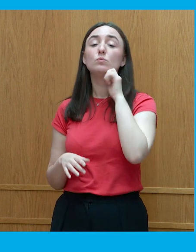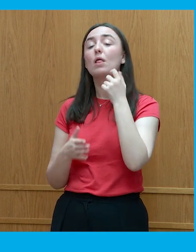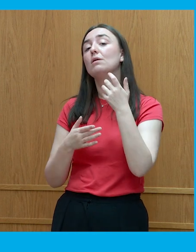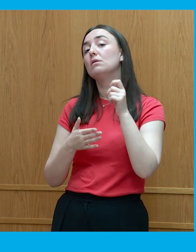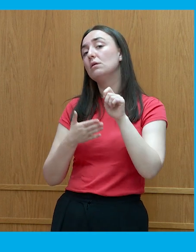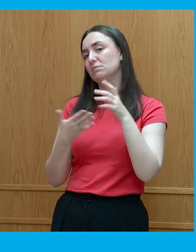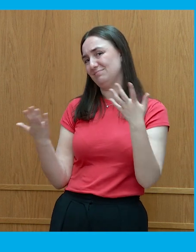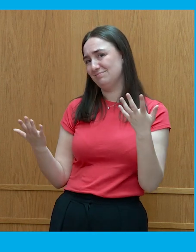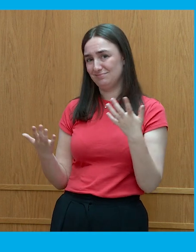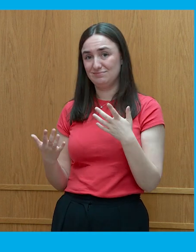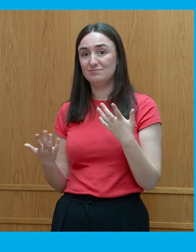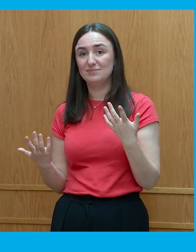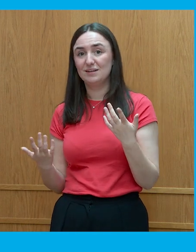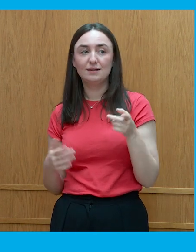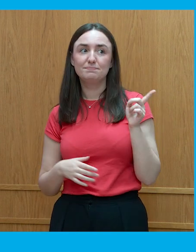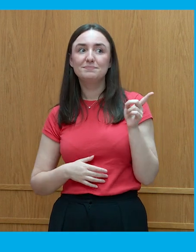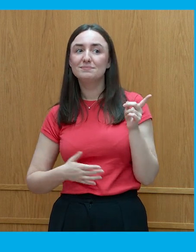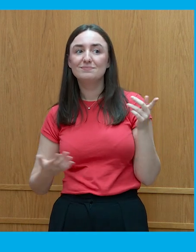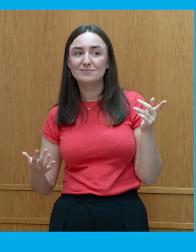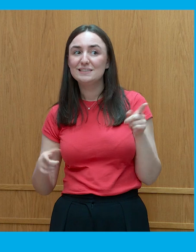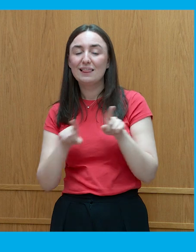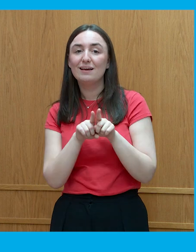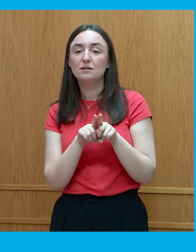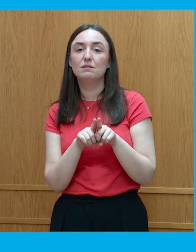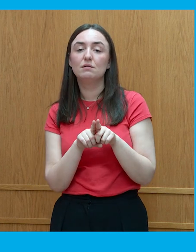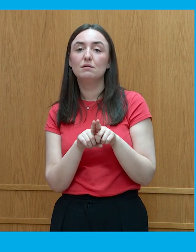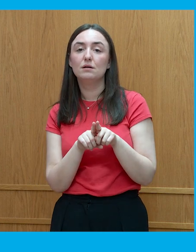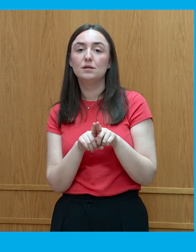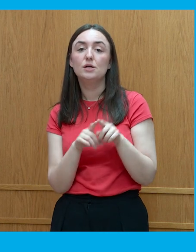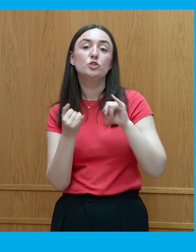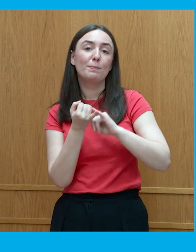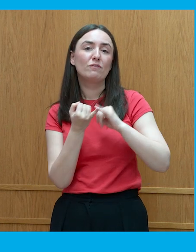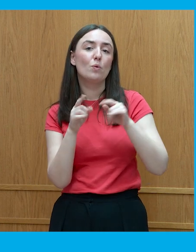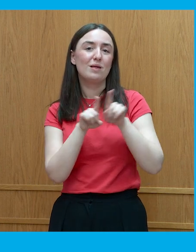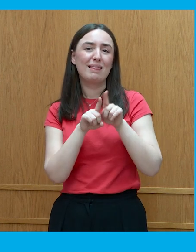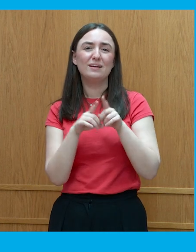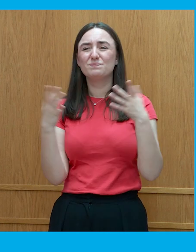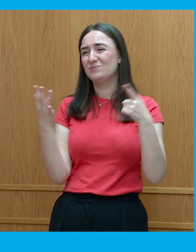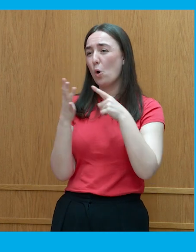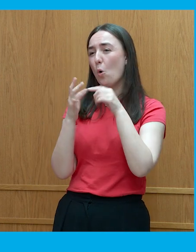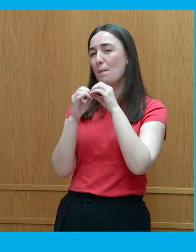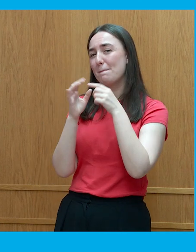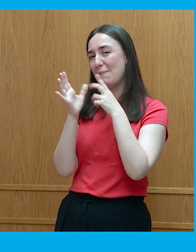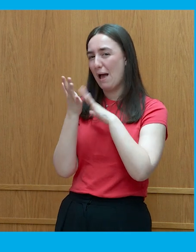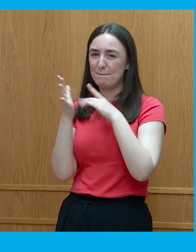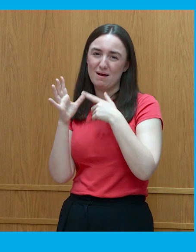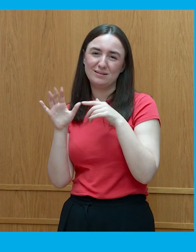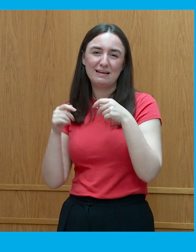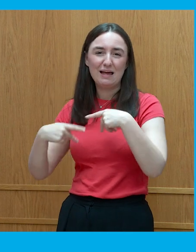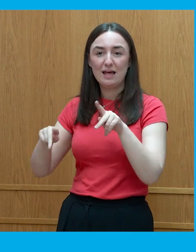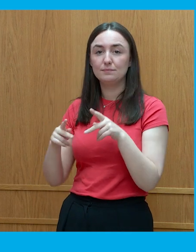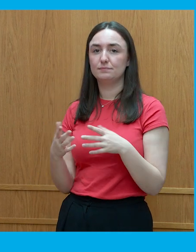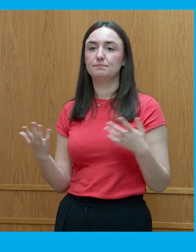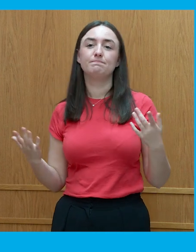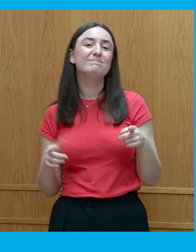and I don't mean that pejoratively. He's like another kind of Obama type. It feels very Roman, doesn't it? It does. The person that wants